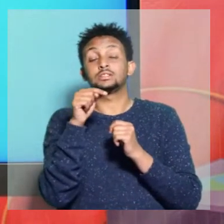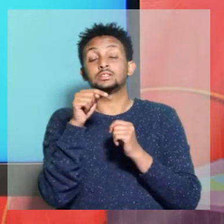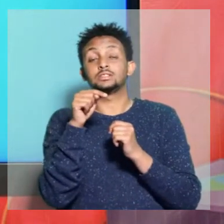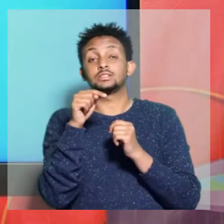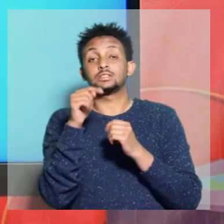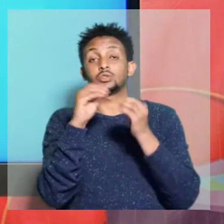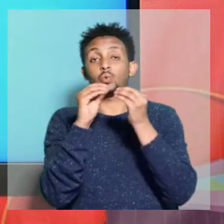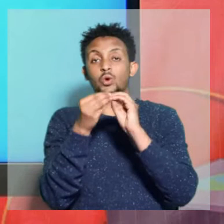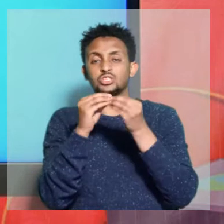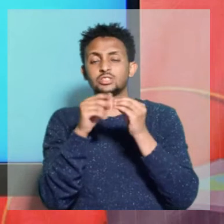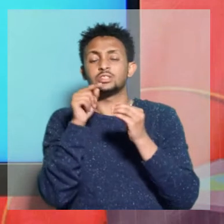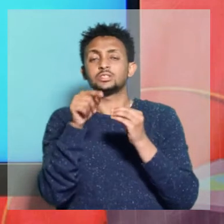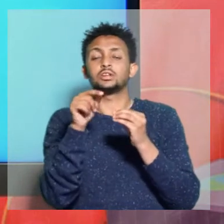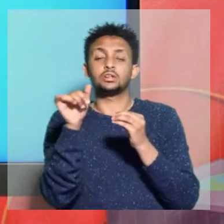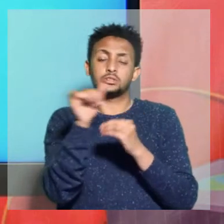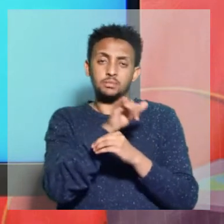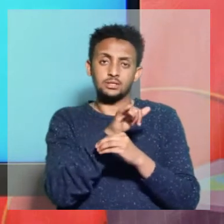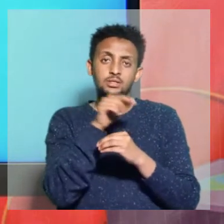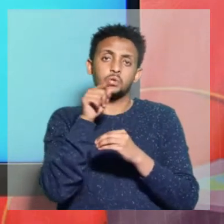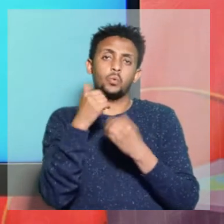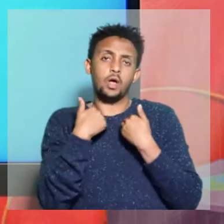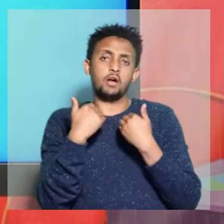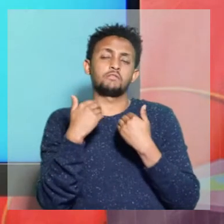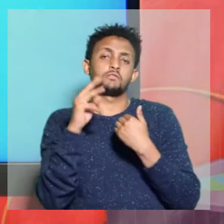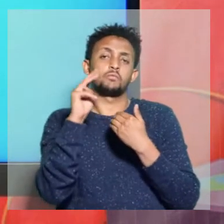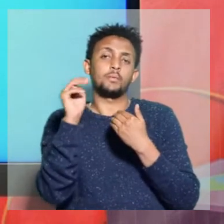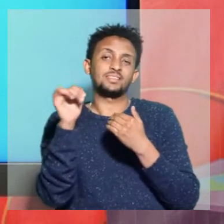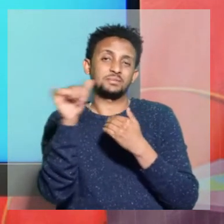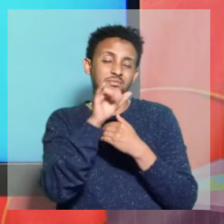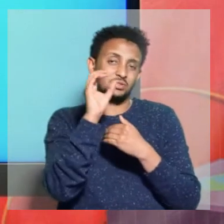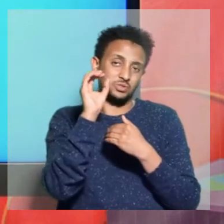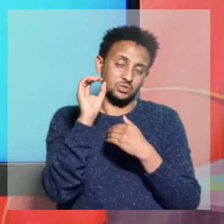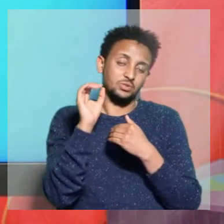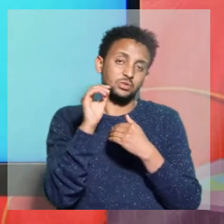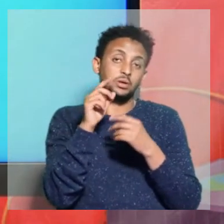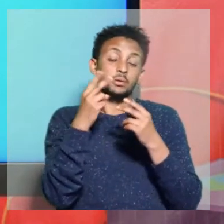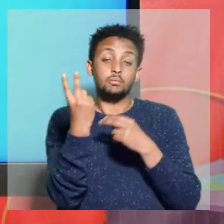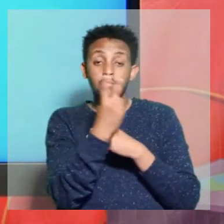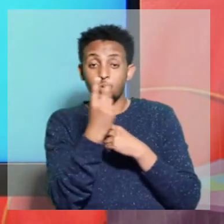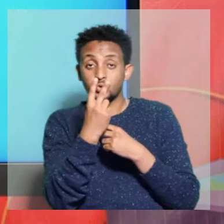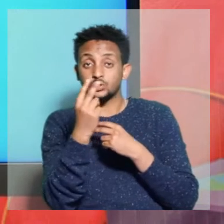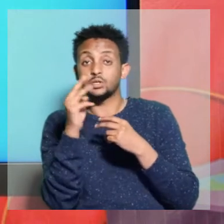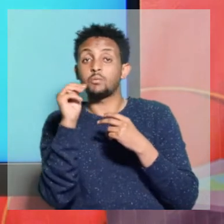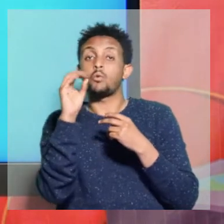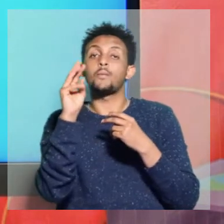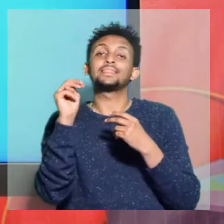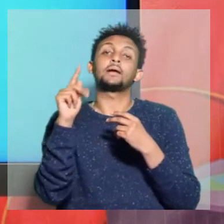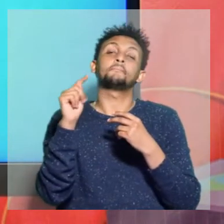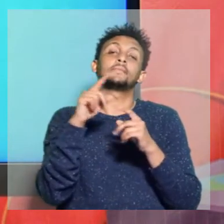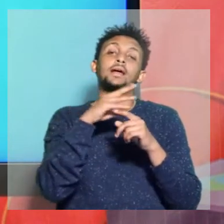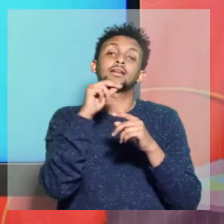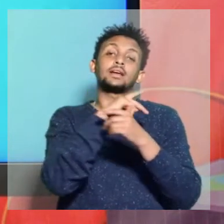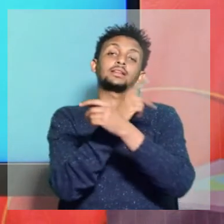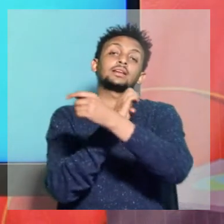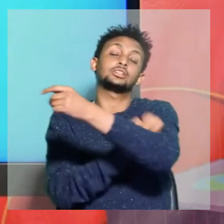the kinetic energy remains constant. As well here, we have found the momentum remains constant. Both the momentum and the kinetic